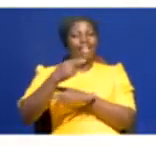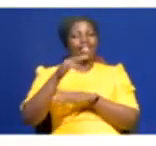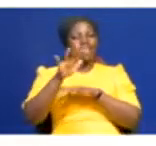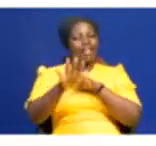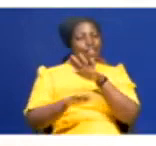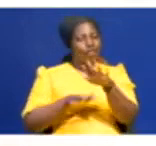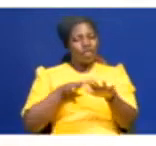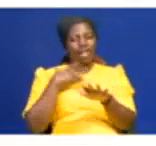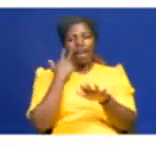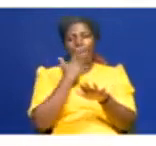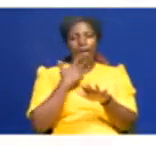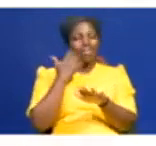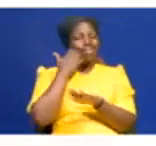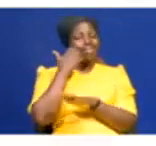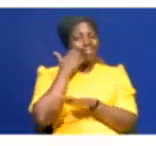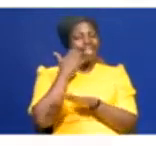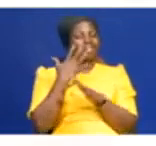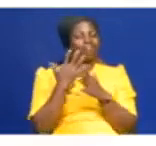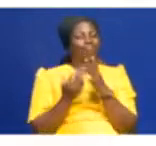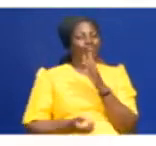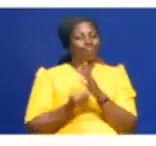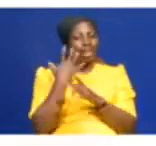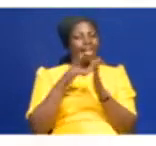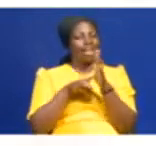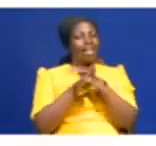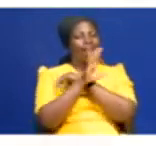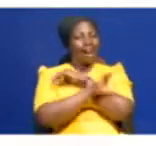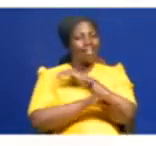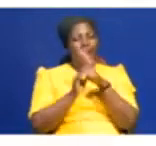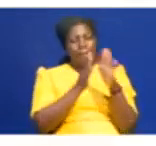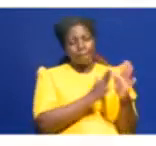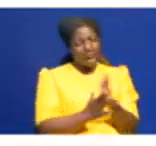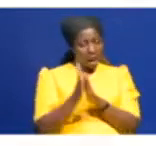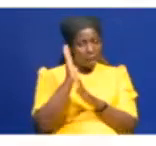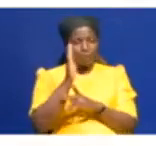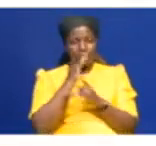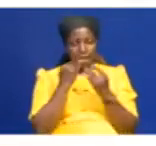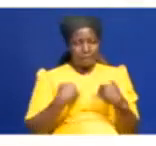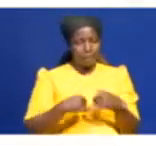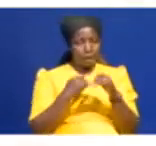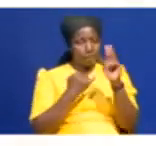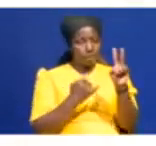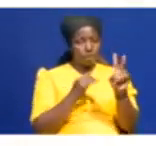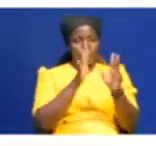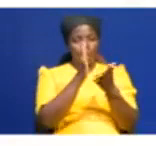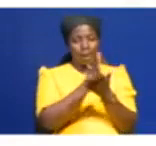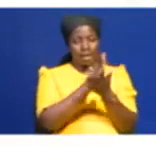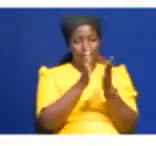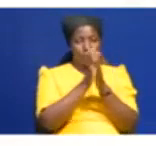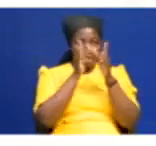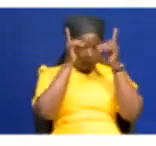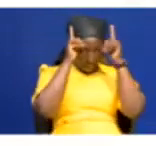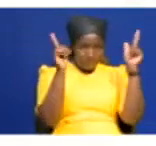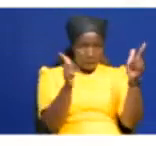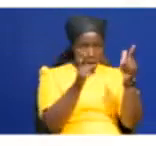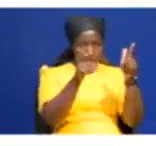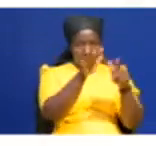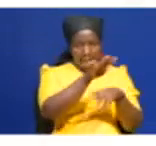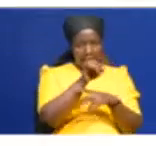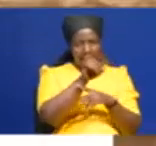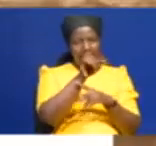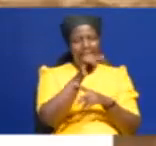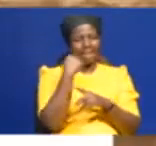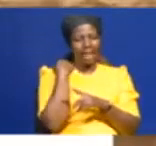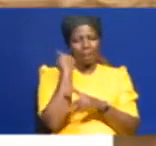high foot and mouth disease outbreaks in the country. The plan will be implemented in two phases, with pastoral zones being given priority.